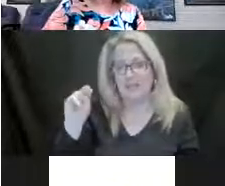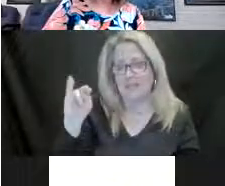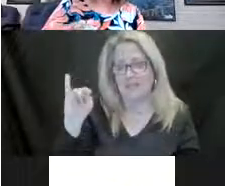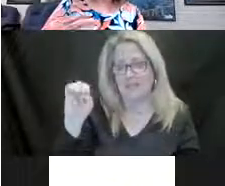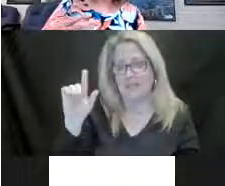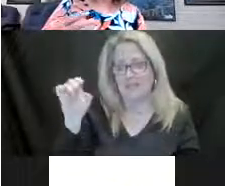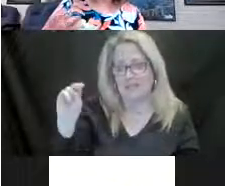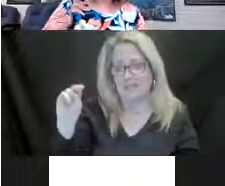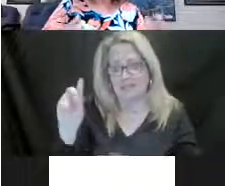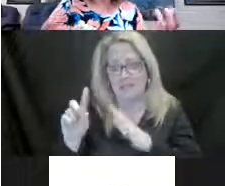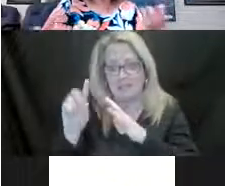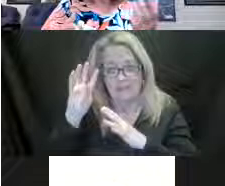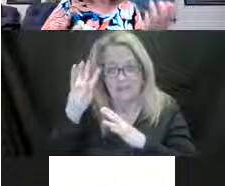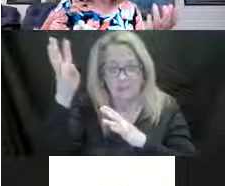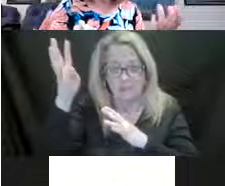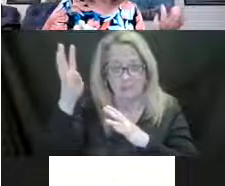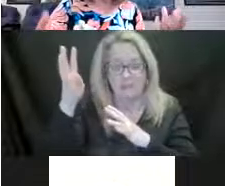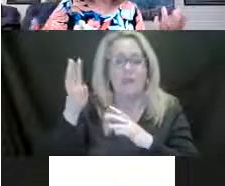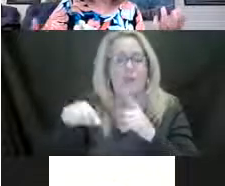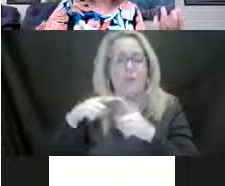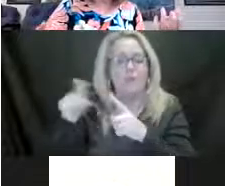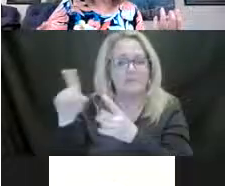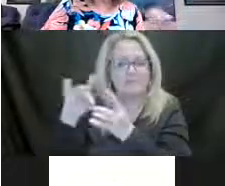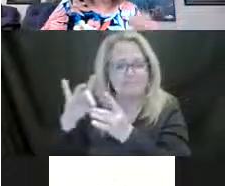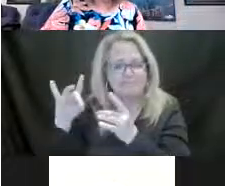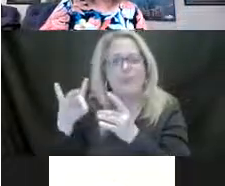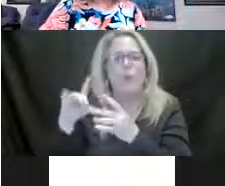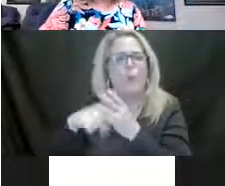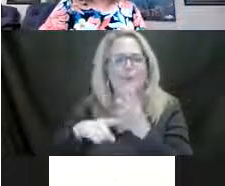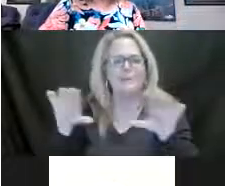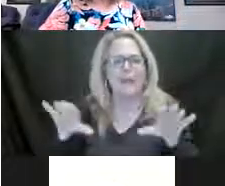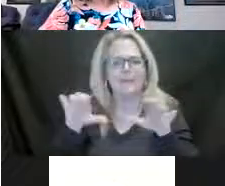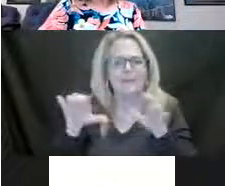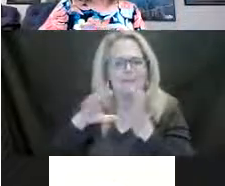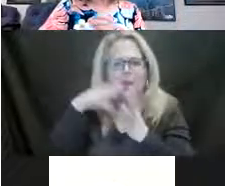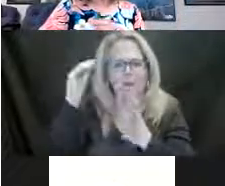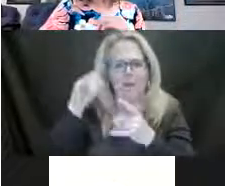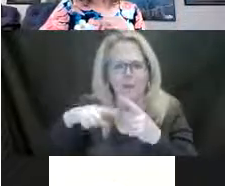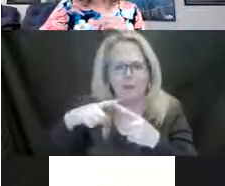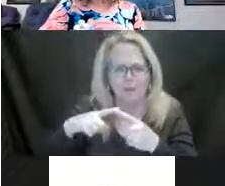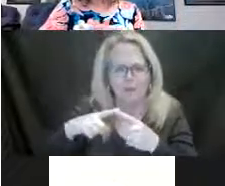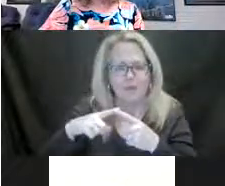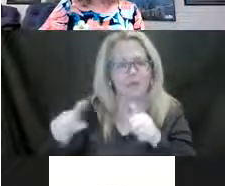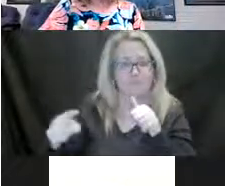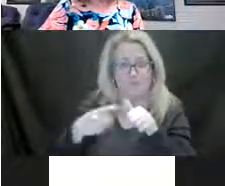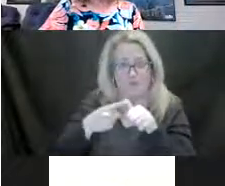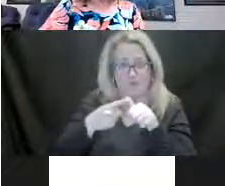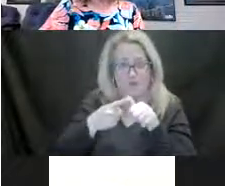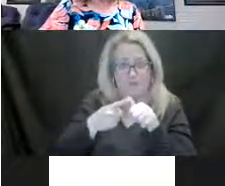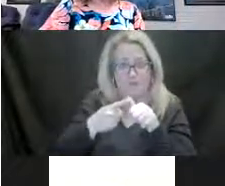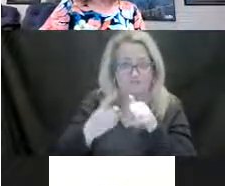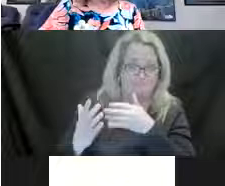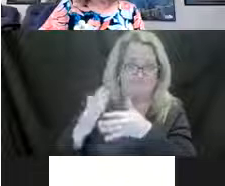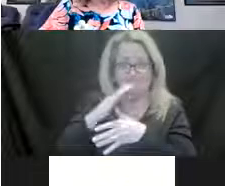talking about what is active learning all about. Her first and most ardent thing was